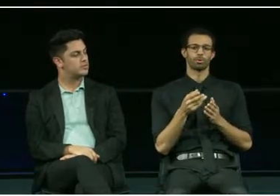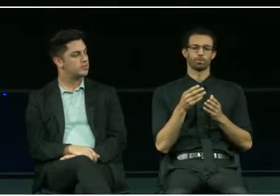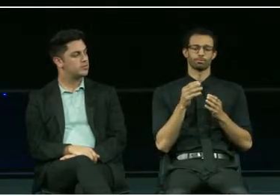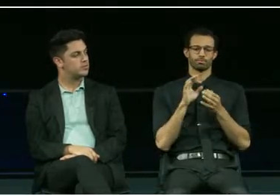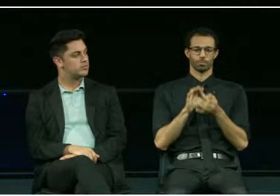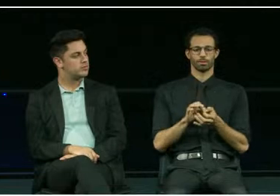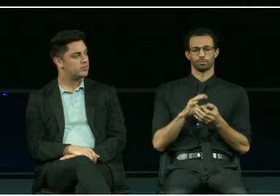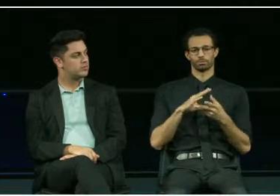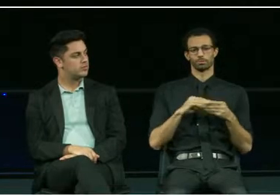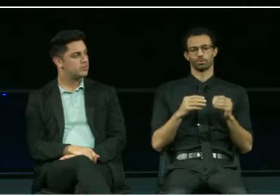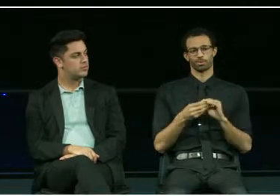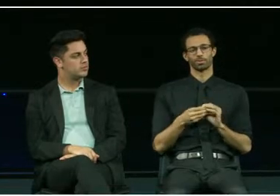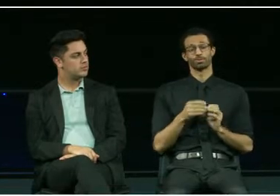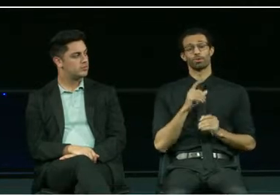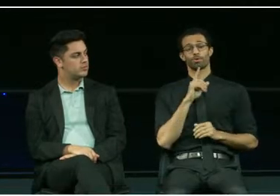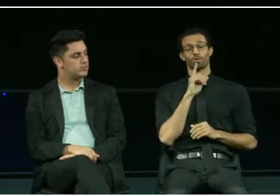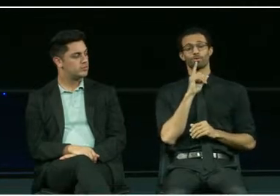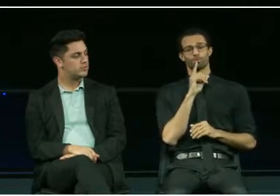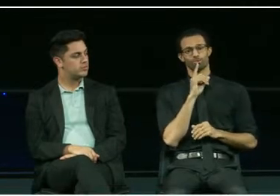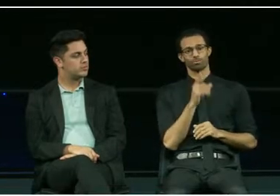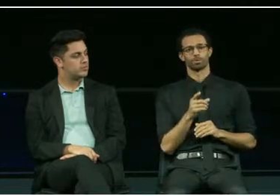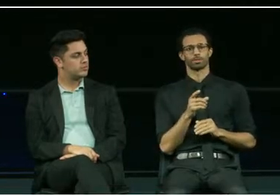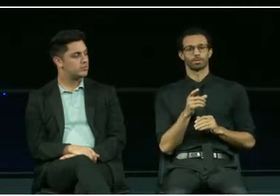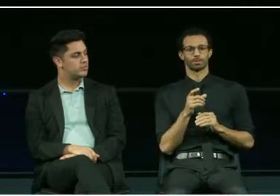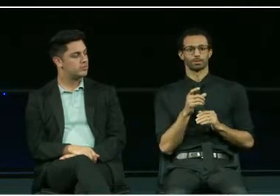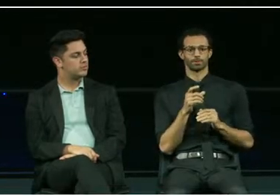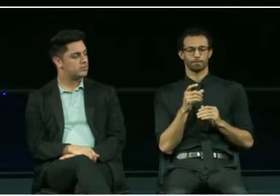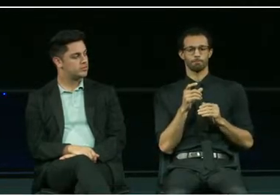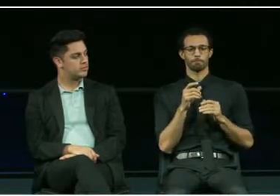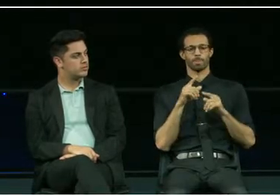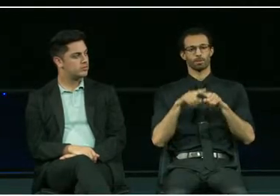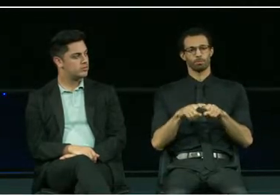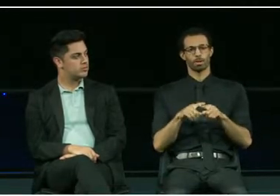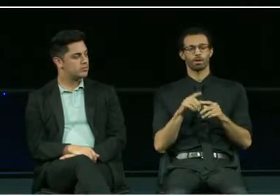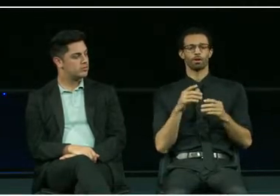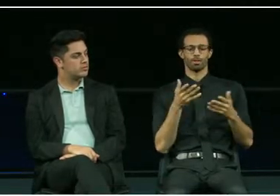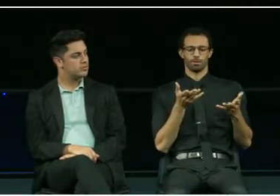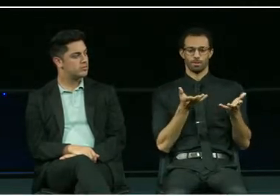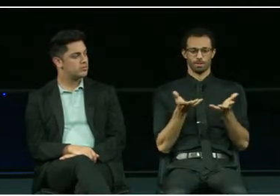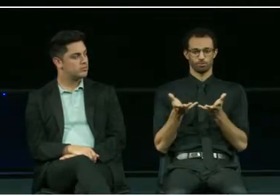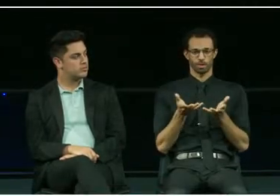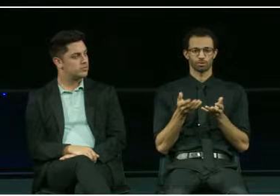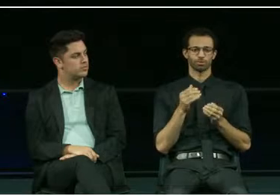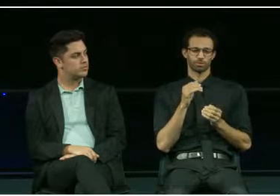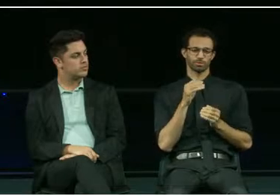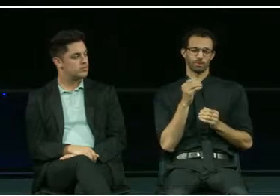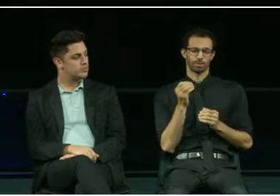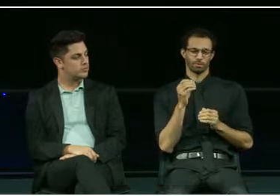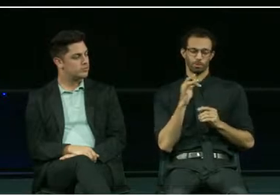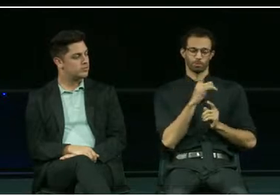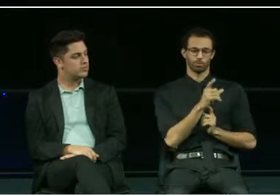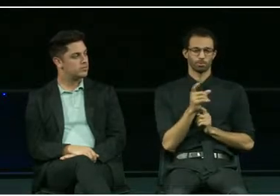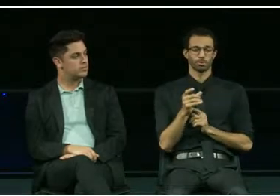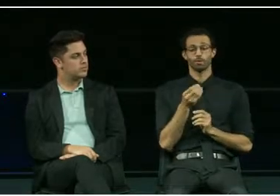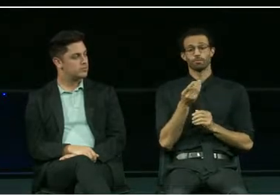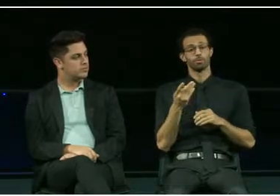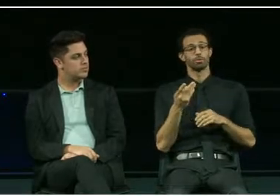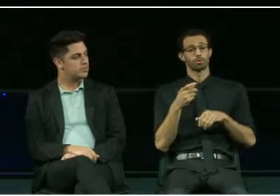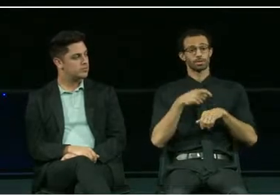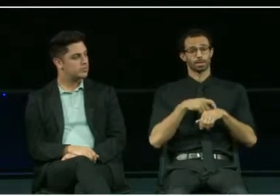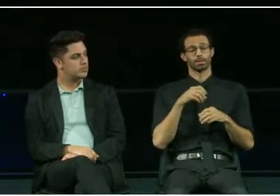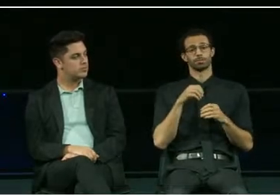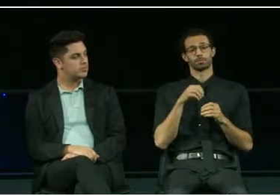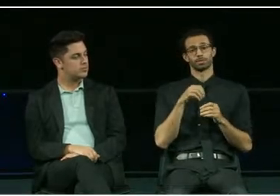And so we really leaned into that interaction and those interactive moments. And there's a few spots in the film where we kept